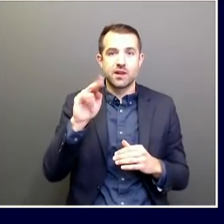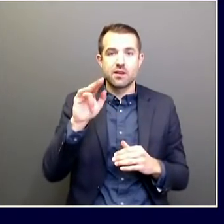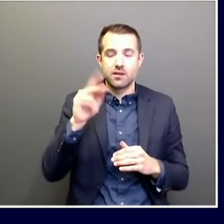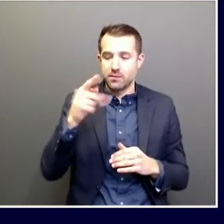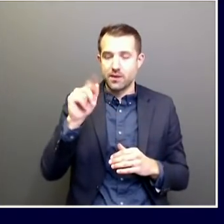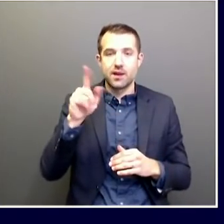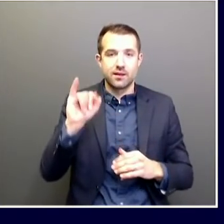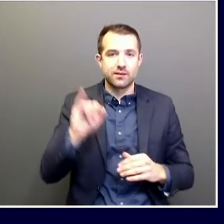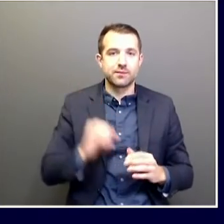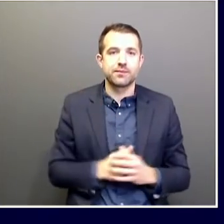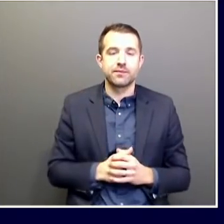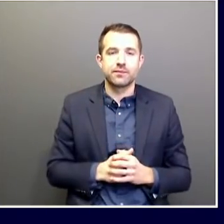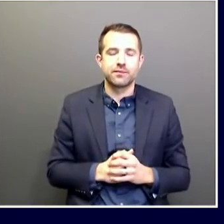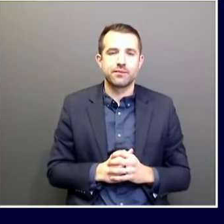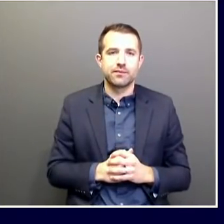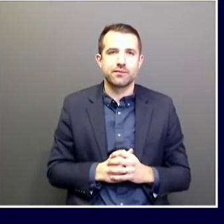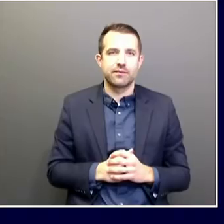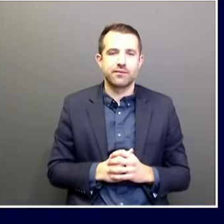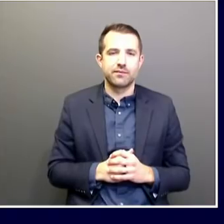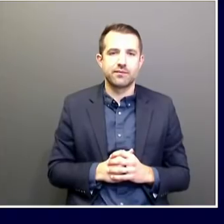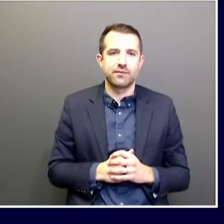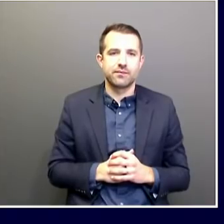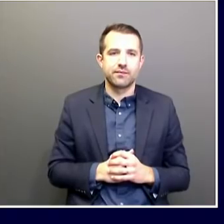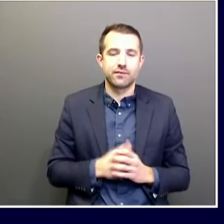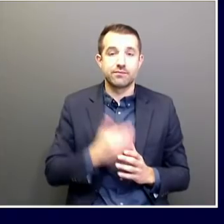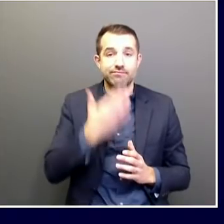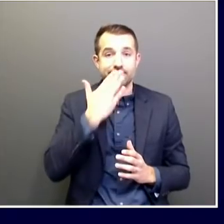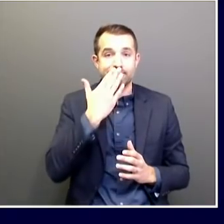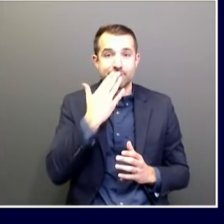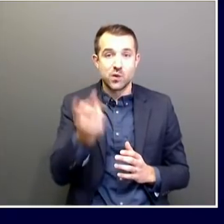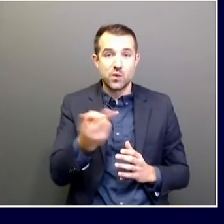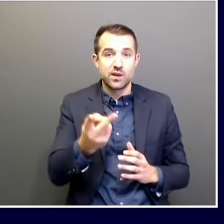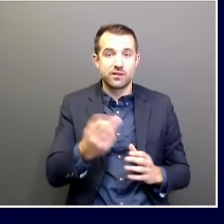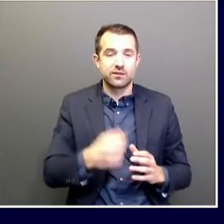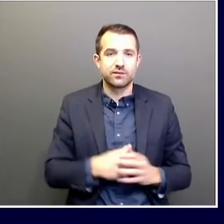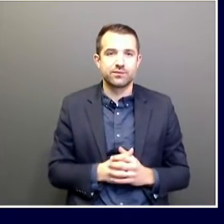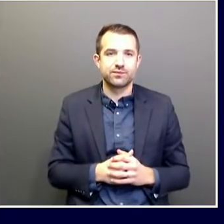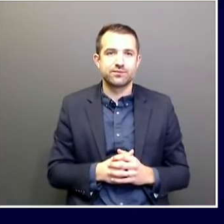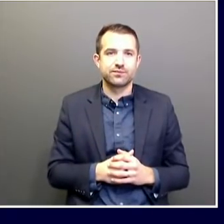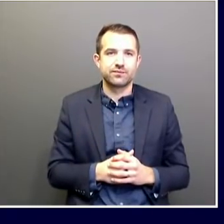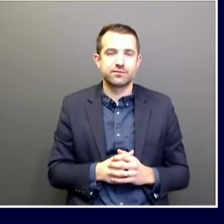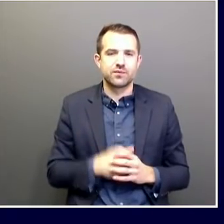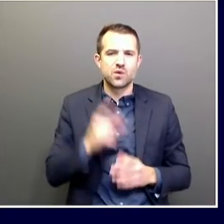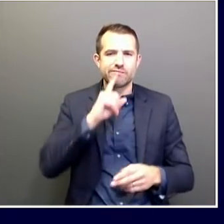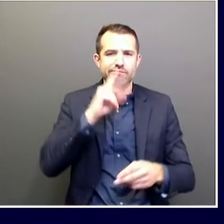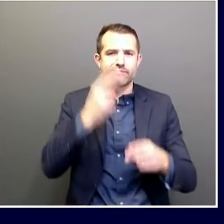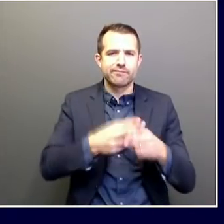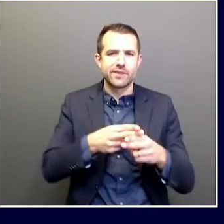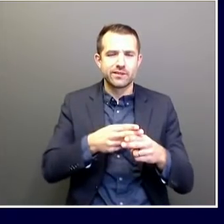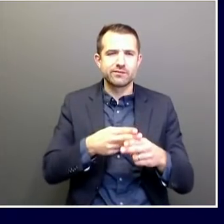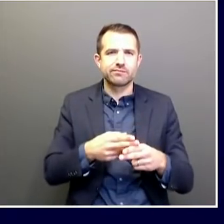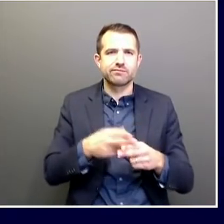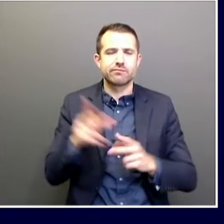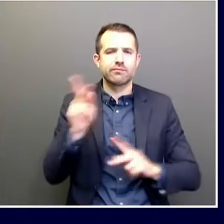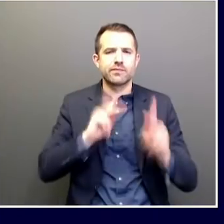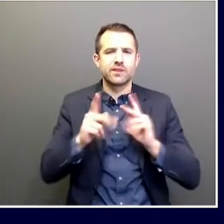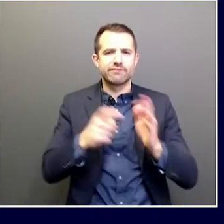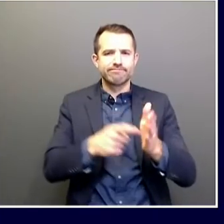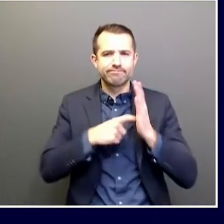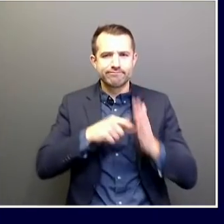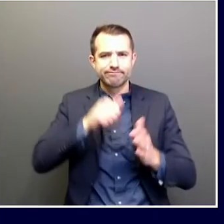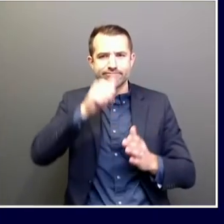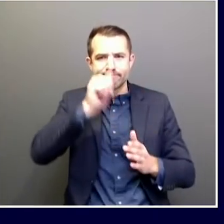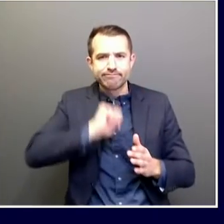Thanks, Dr. Shah and Commissioner Lambrou. Dr. Shah, you said that people should be patient about getting the boosters because of potential IT